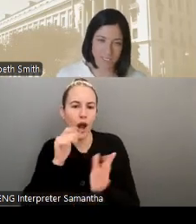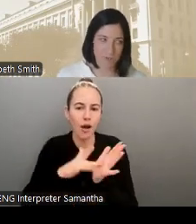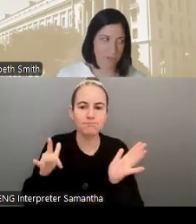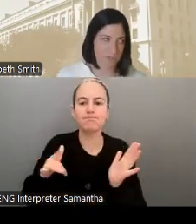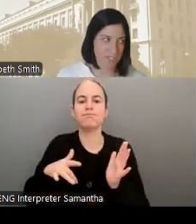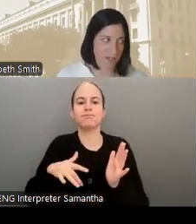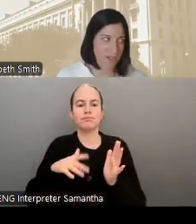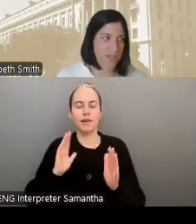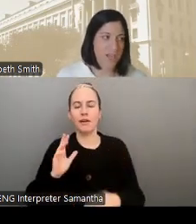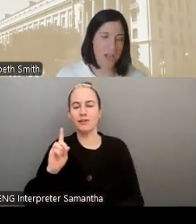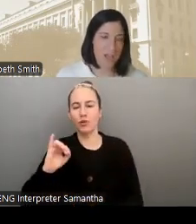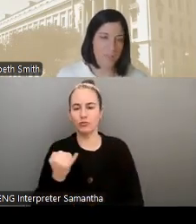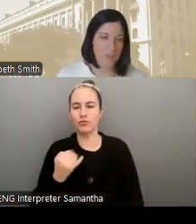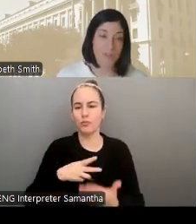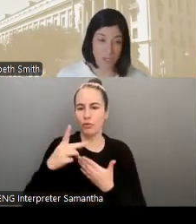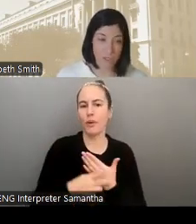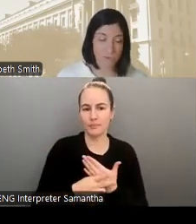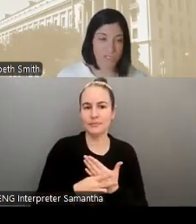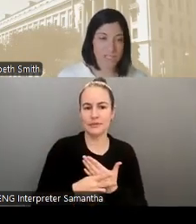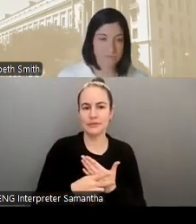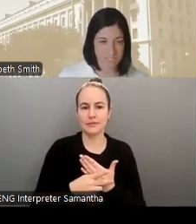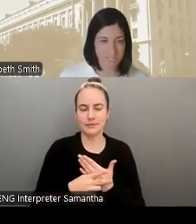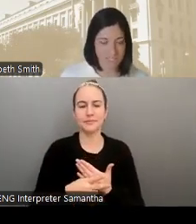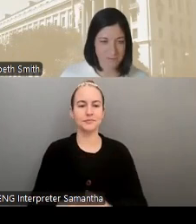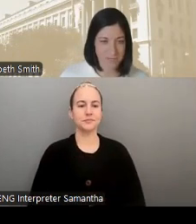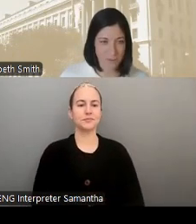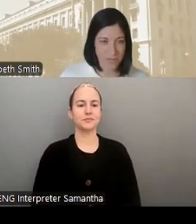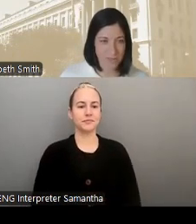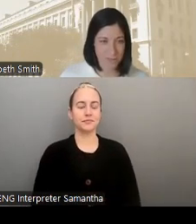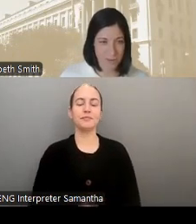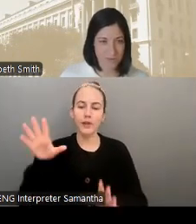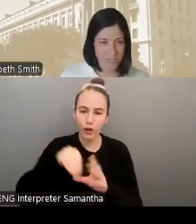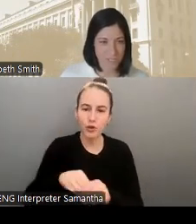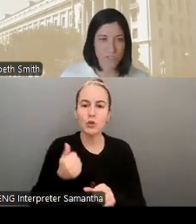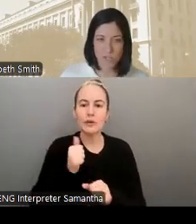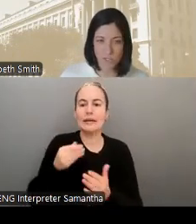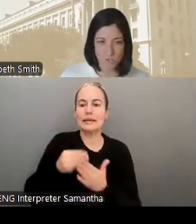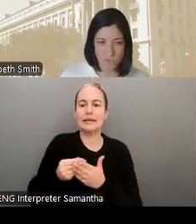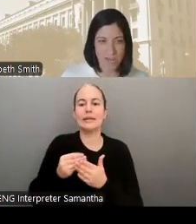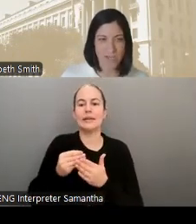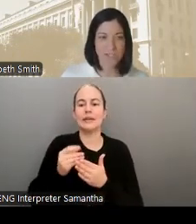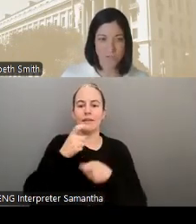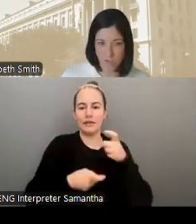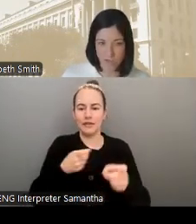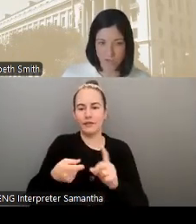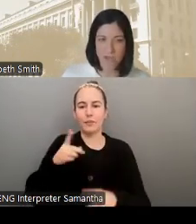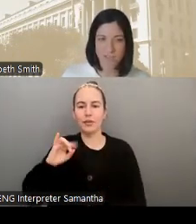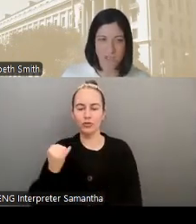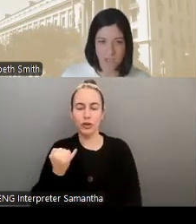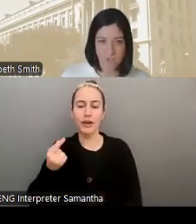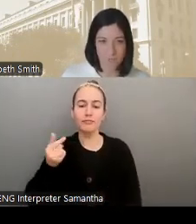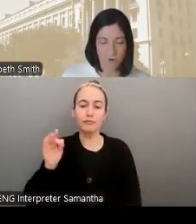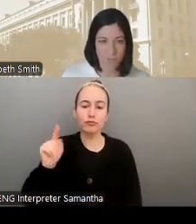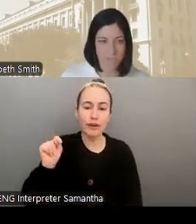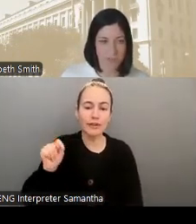and by DOJ personnel. And that includes any funding that is given out by the Department of Justice. So that includes grants or contracts,